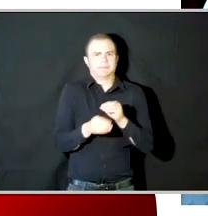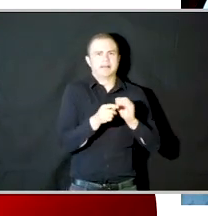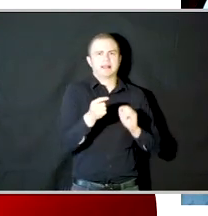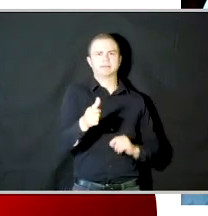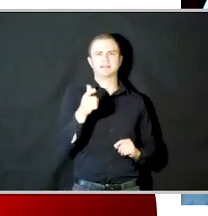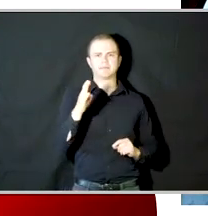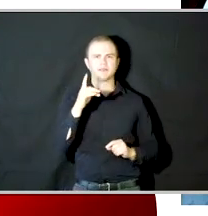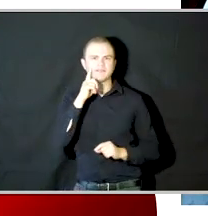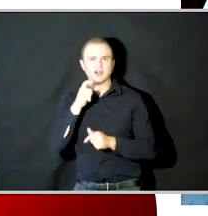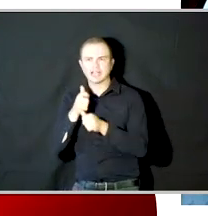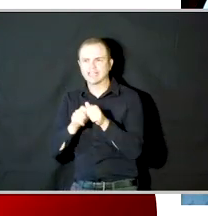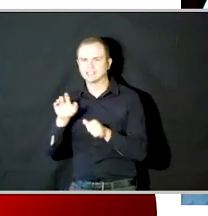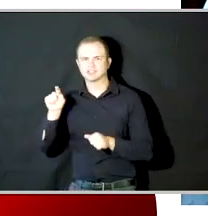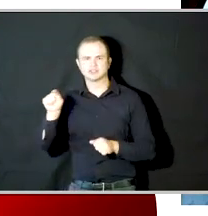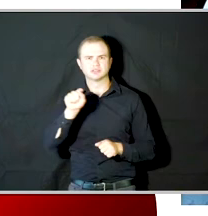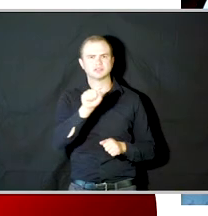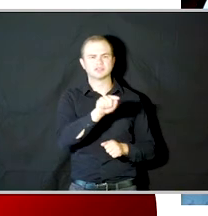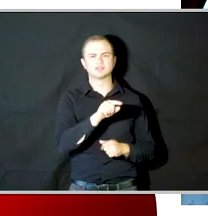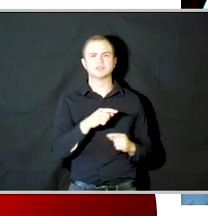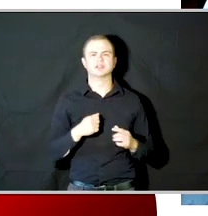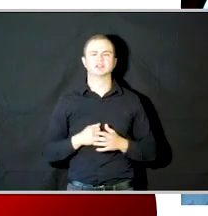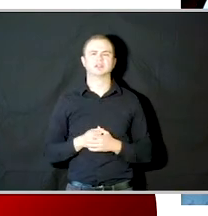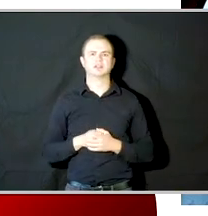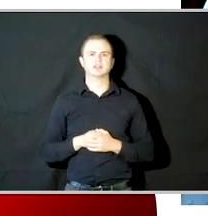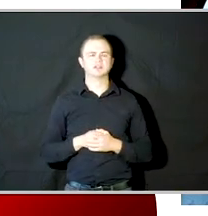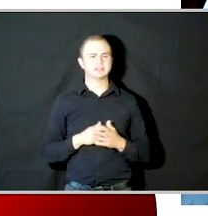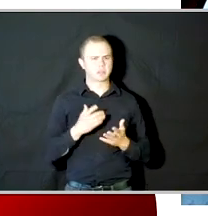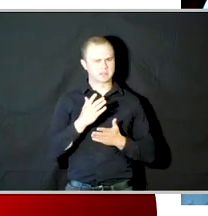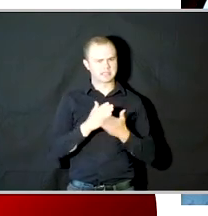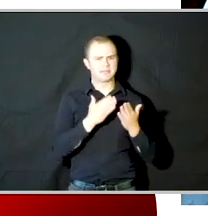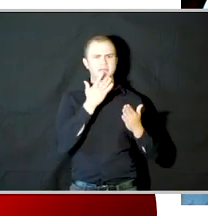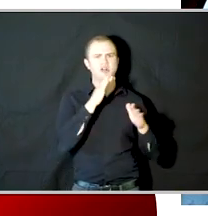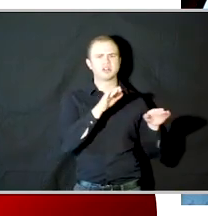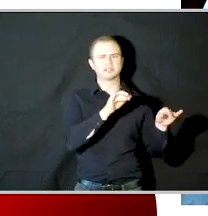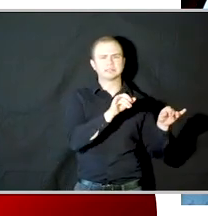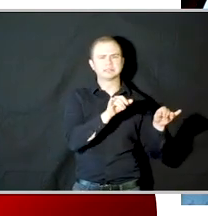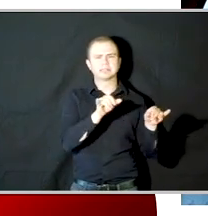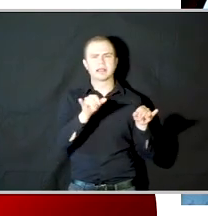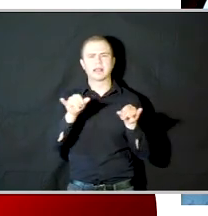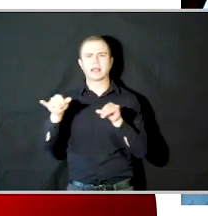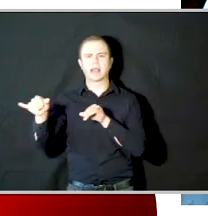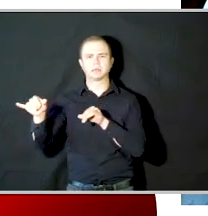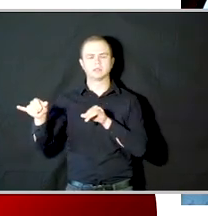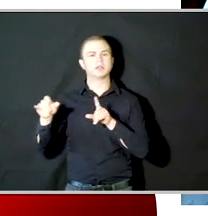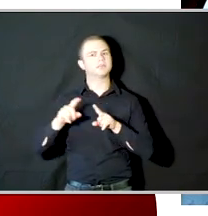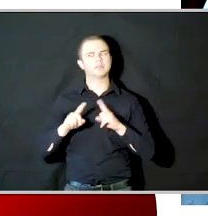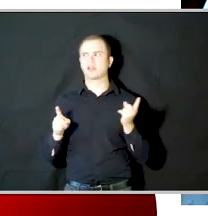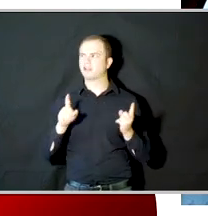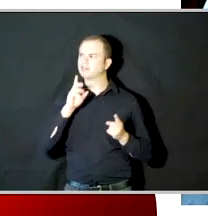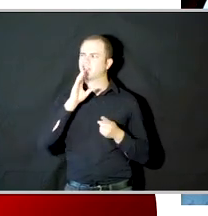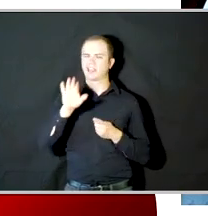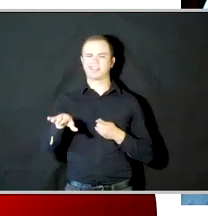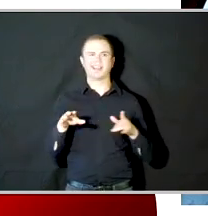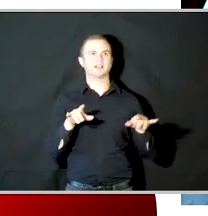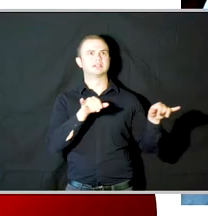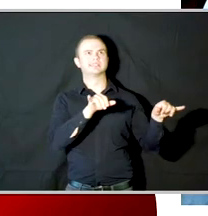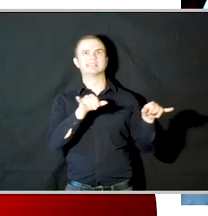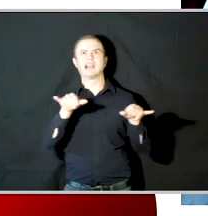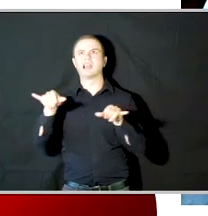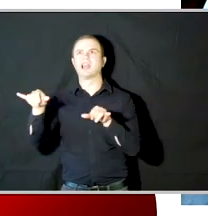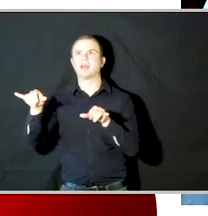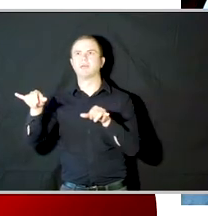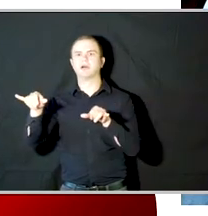to me again was a little bit monotonous, but in a way that really works with our lives that we've had in the past year.